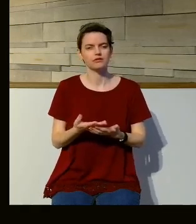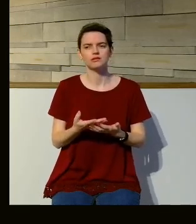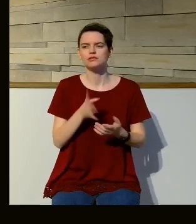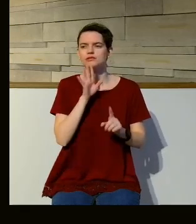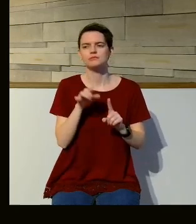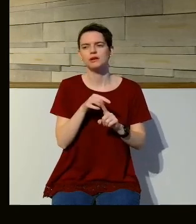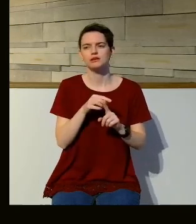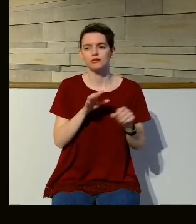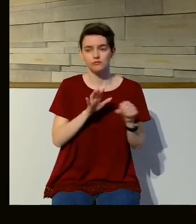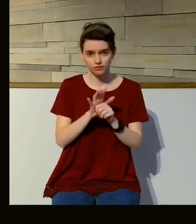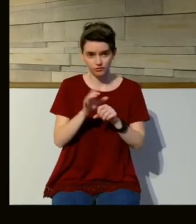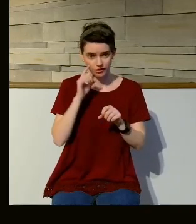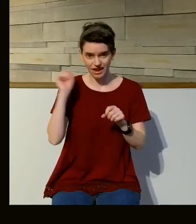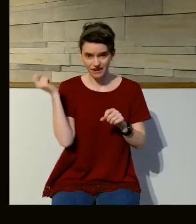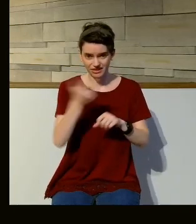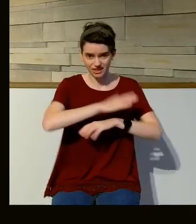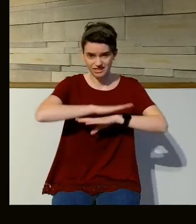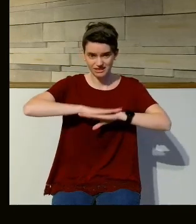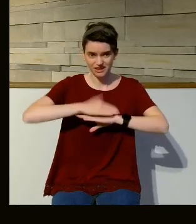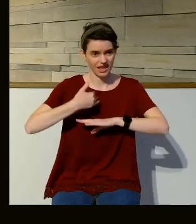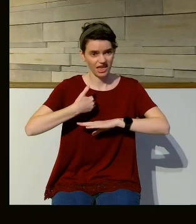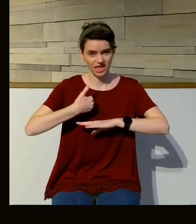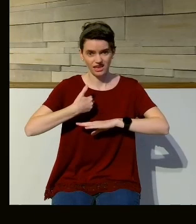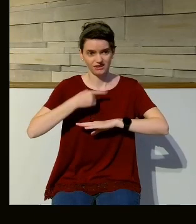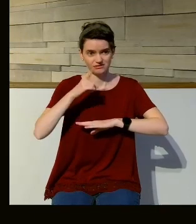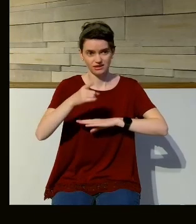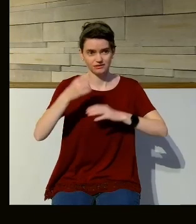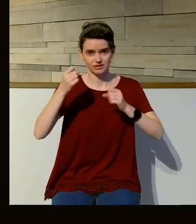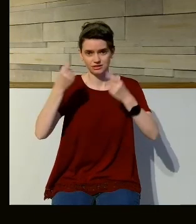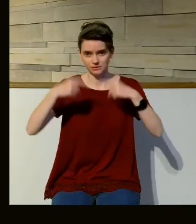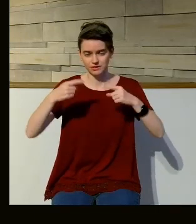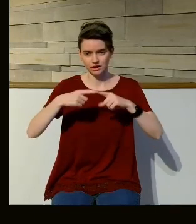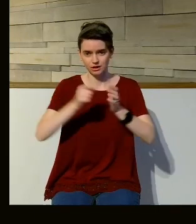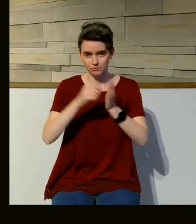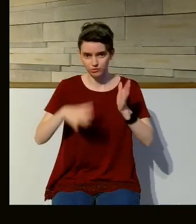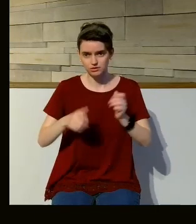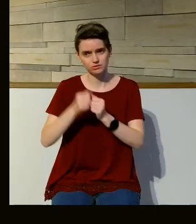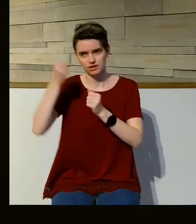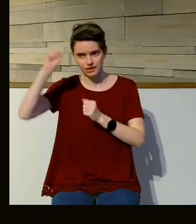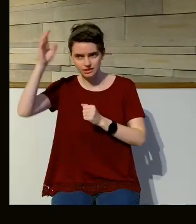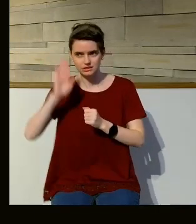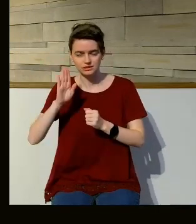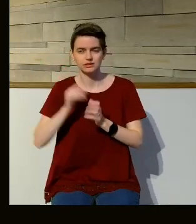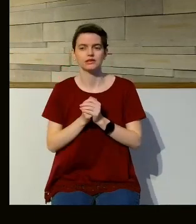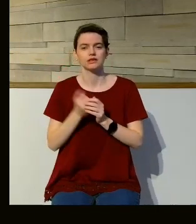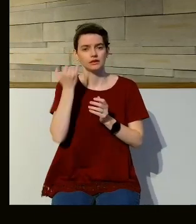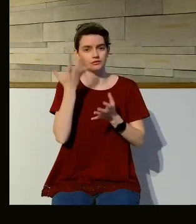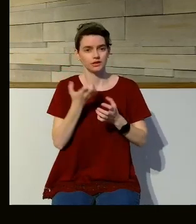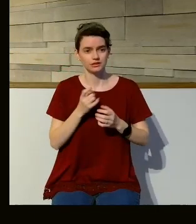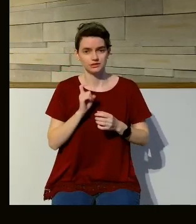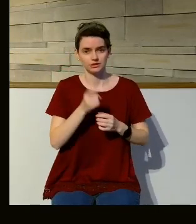whole package, like for everything on the table, because I've got debates back there on abortion with an atheist and whatnot. If you want to make a donation